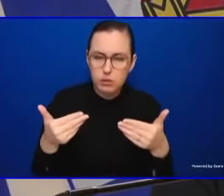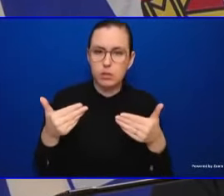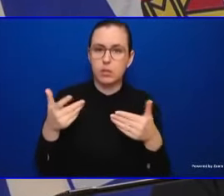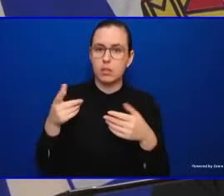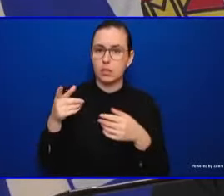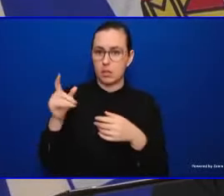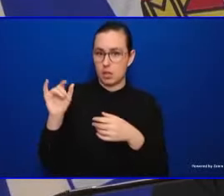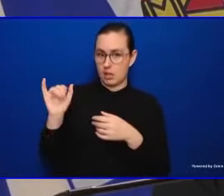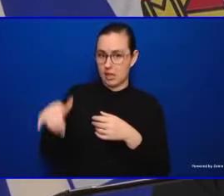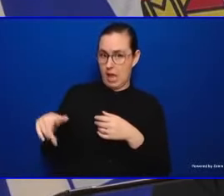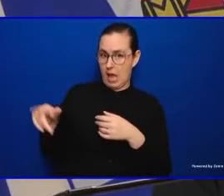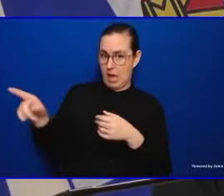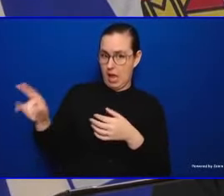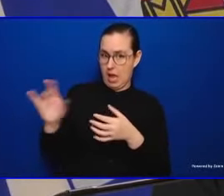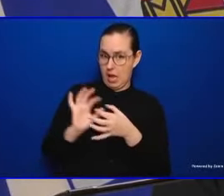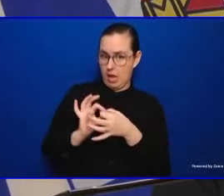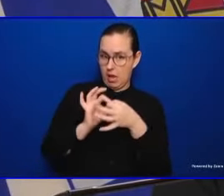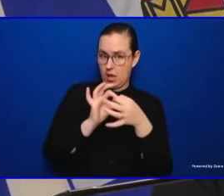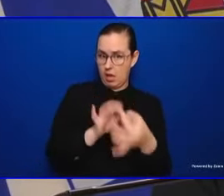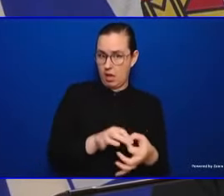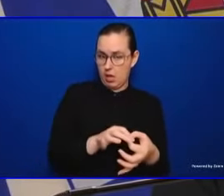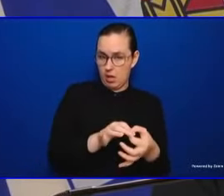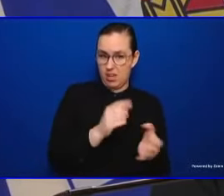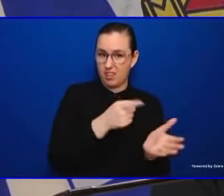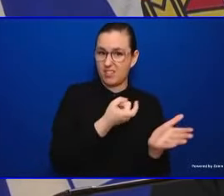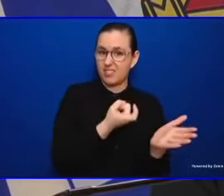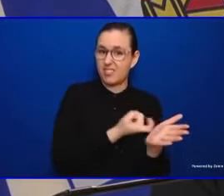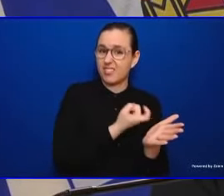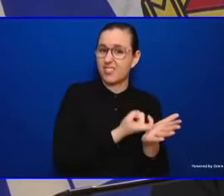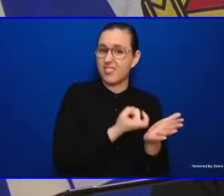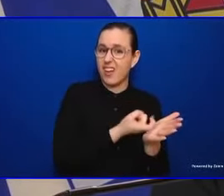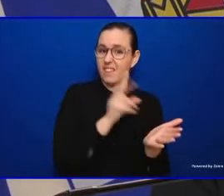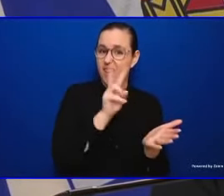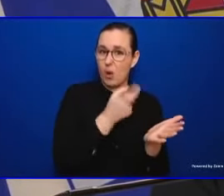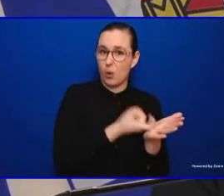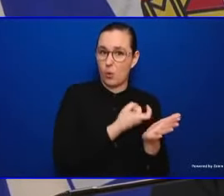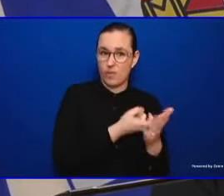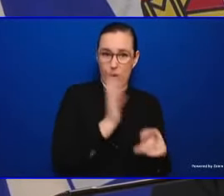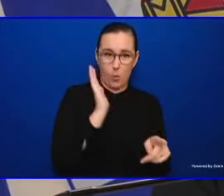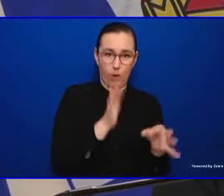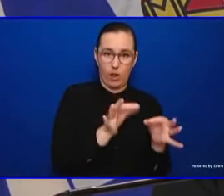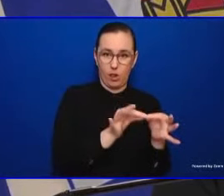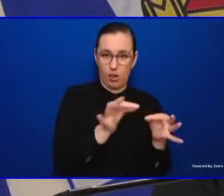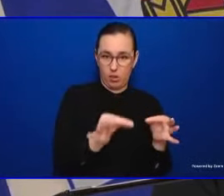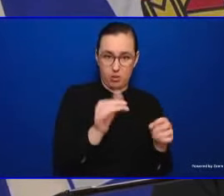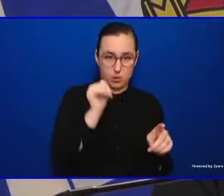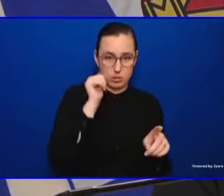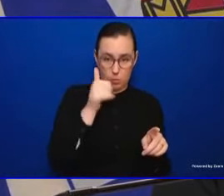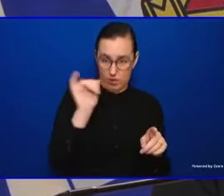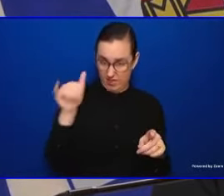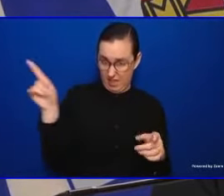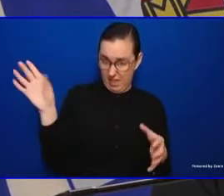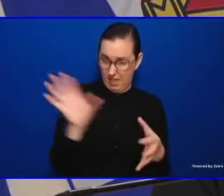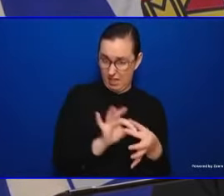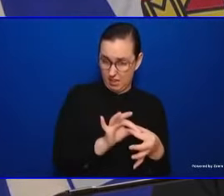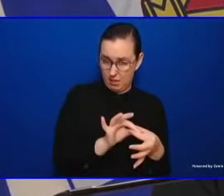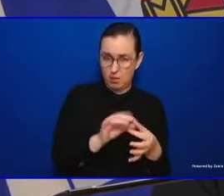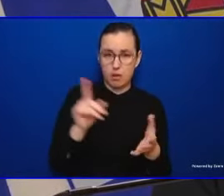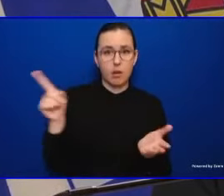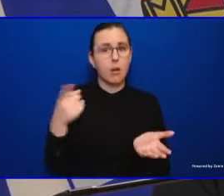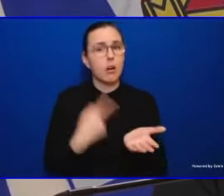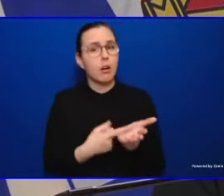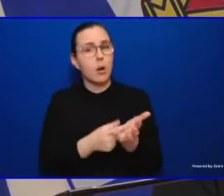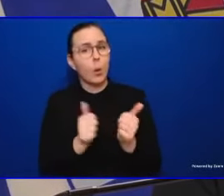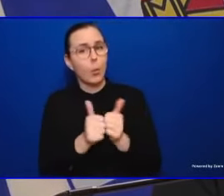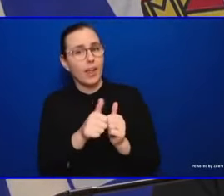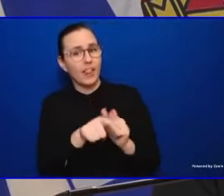their game tomorrow? Like, was there any conversation with the team that there was going to be a reduction in capacity or change